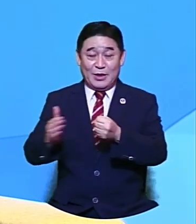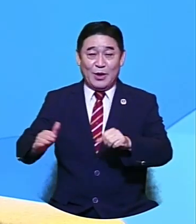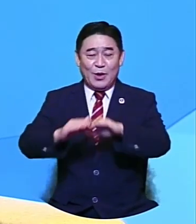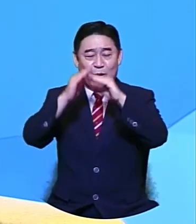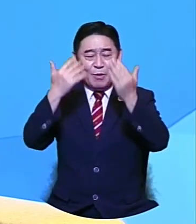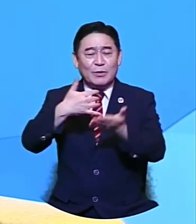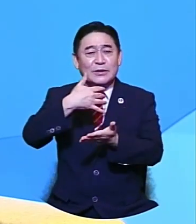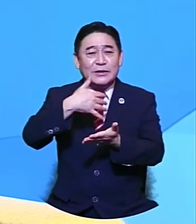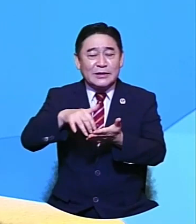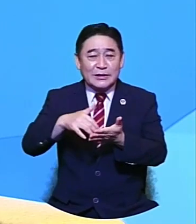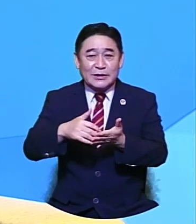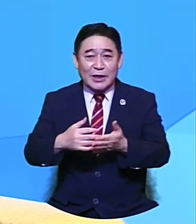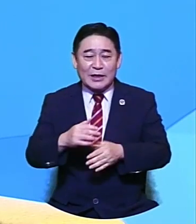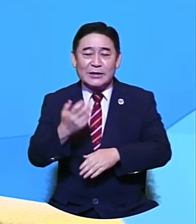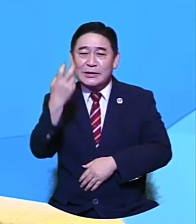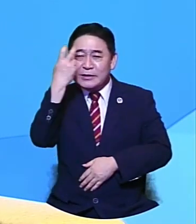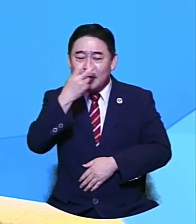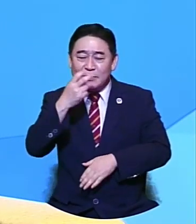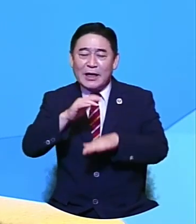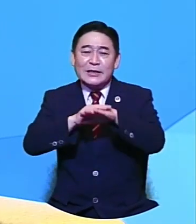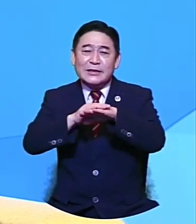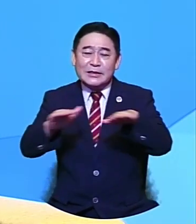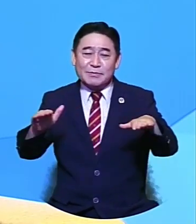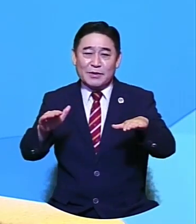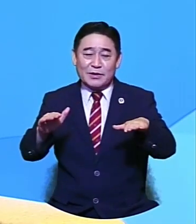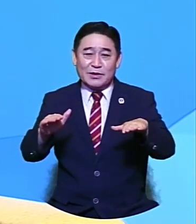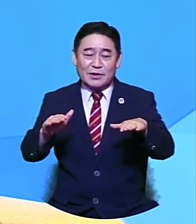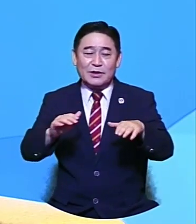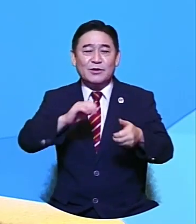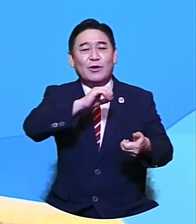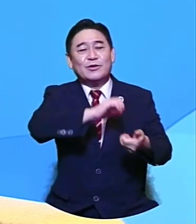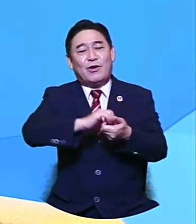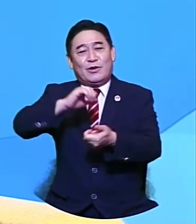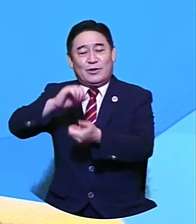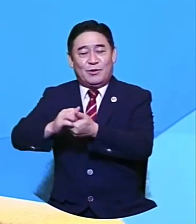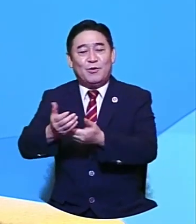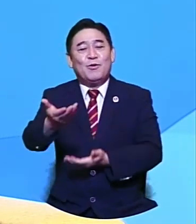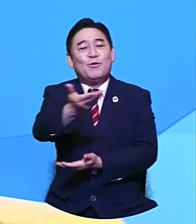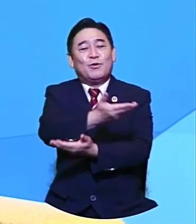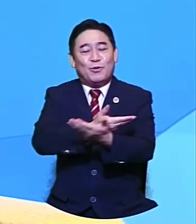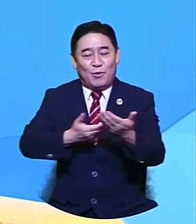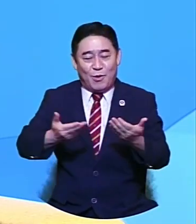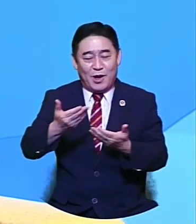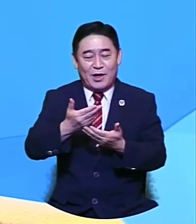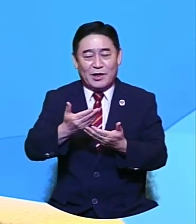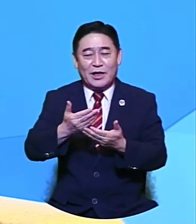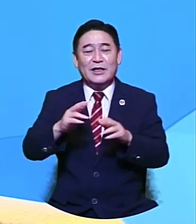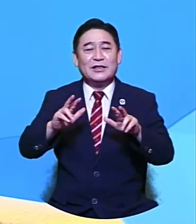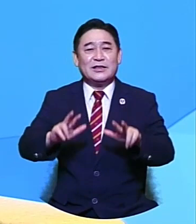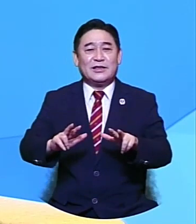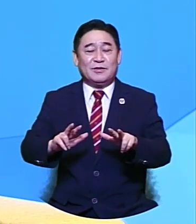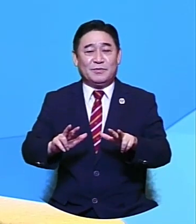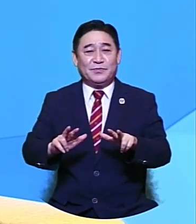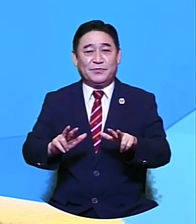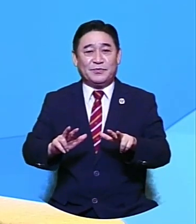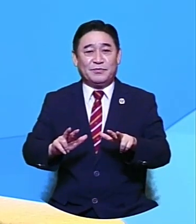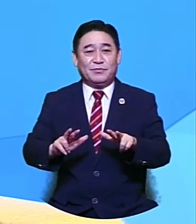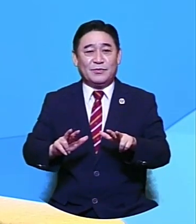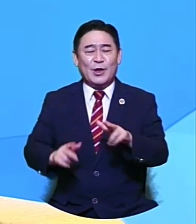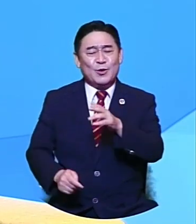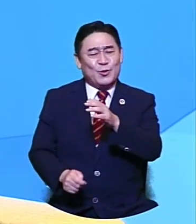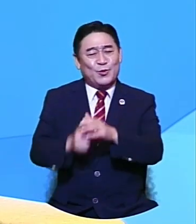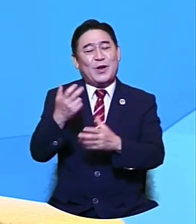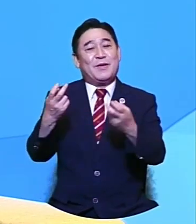regularly. I think that's the only thing I have to say at this moment. I'm an economist.